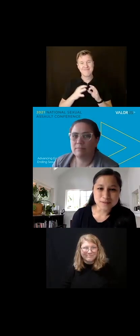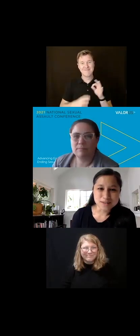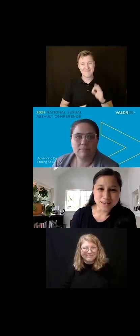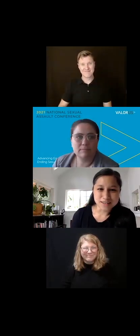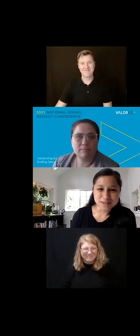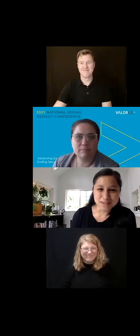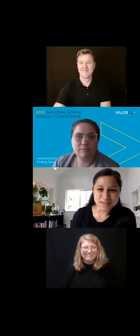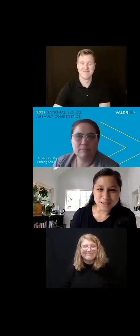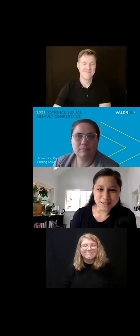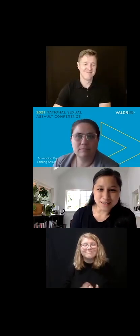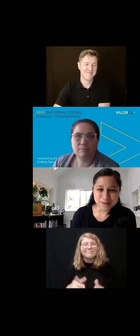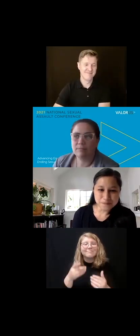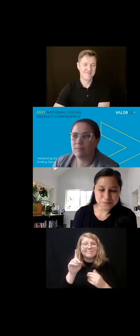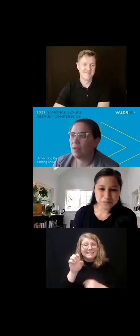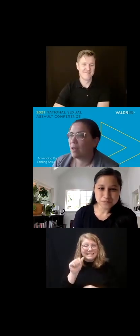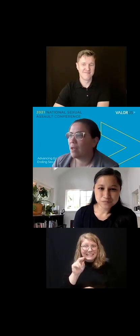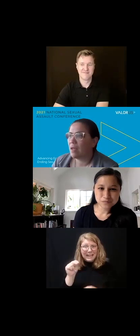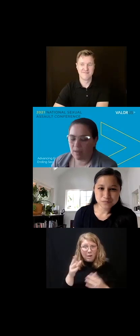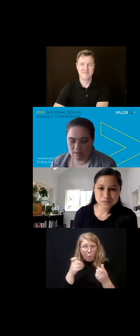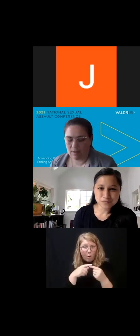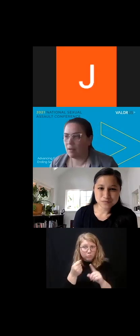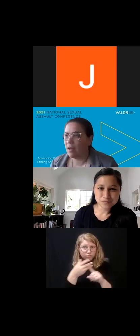I think, Diane, did you want to say anything there?